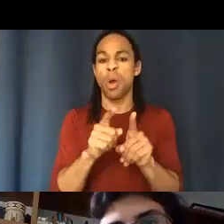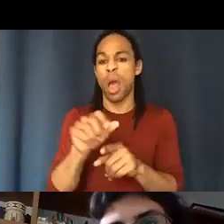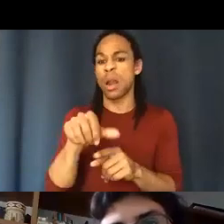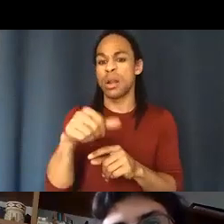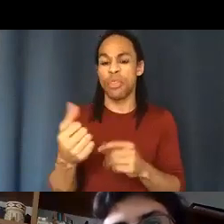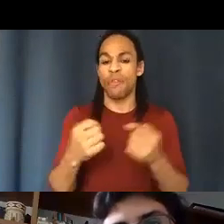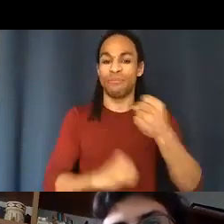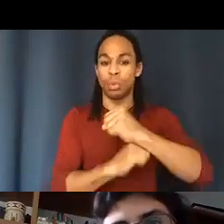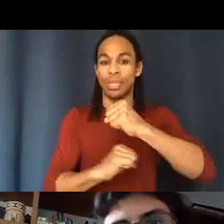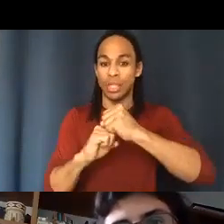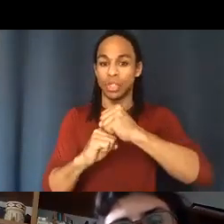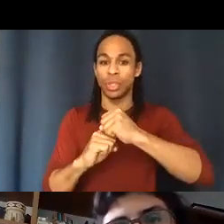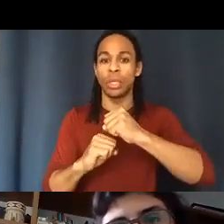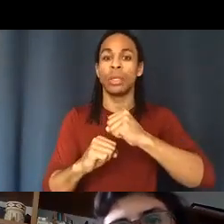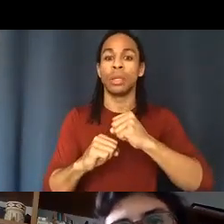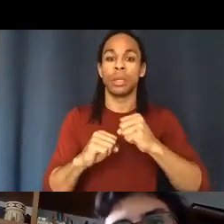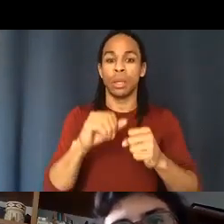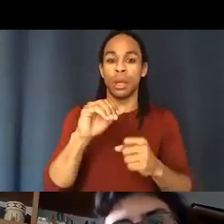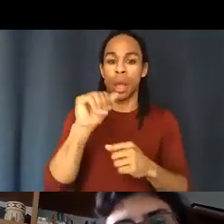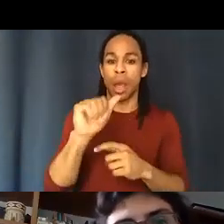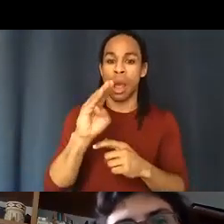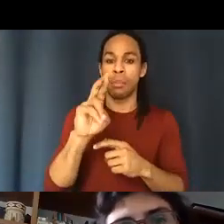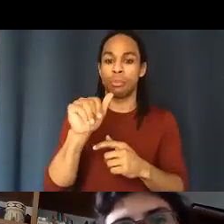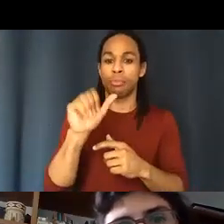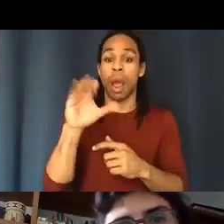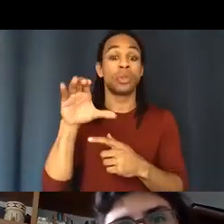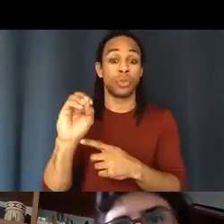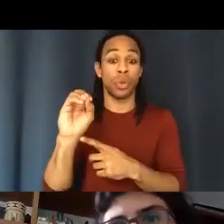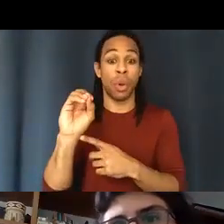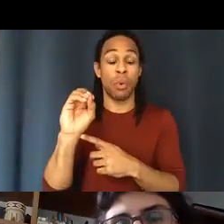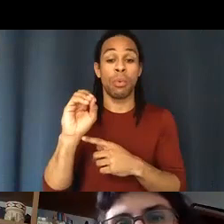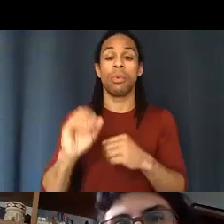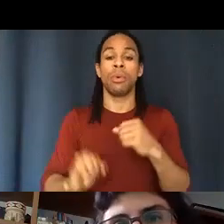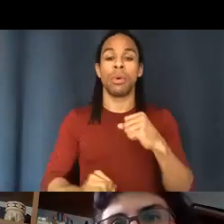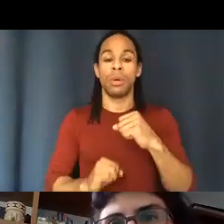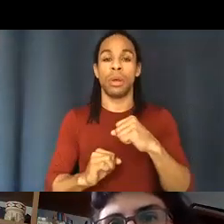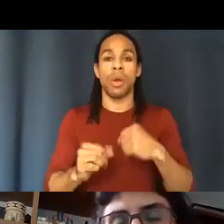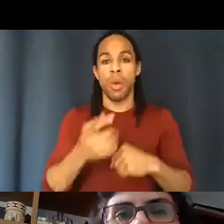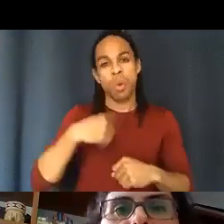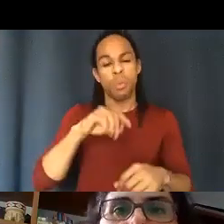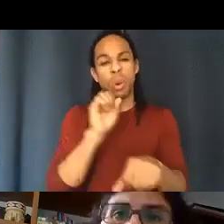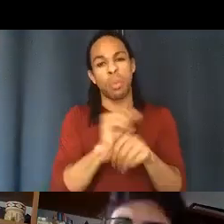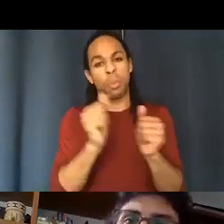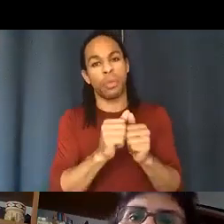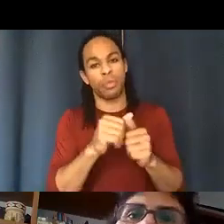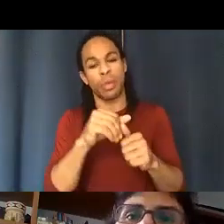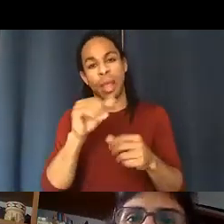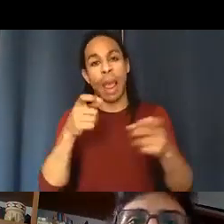of the implementation of several actions supporting the Ministry of Health in Brazil in the